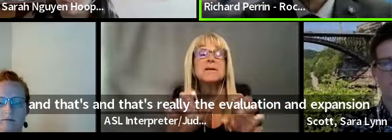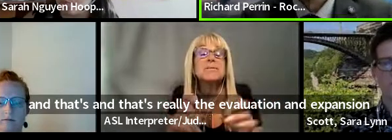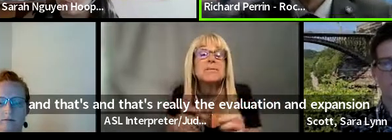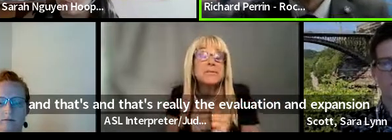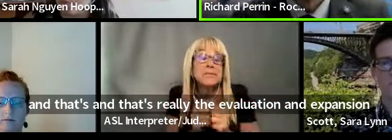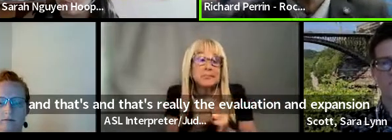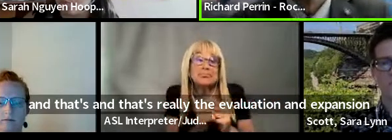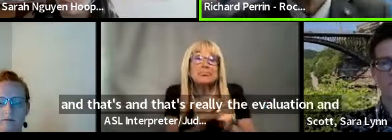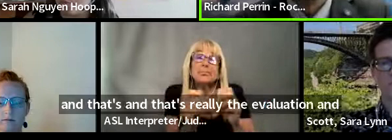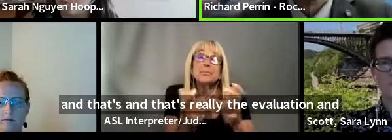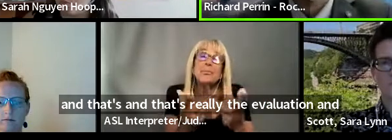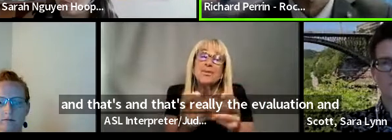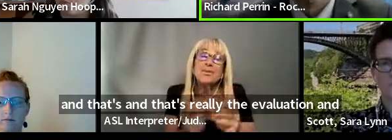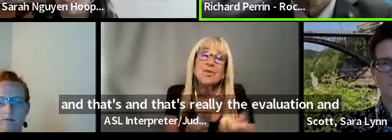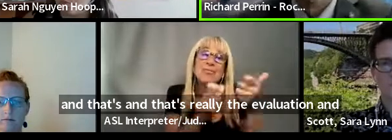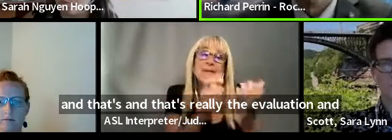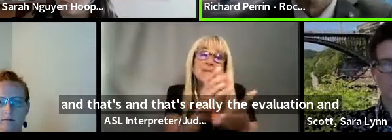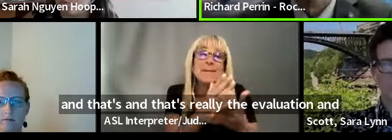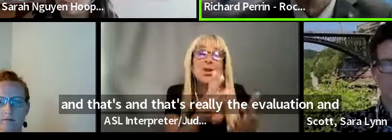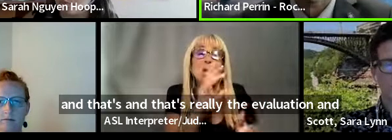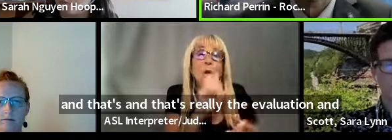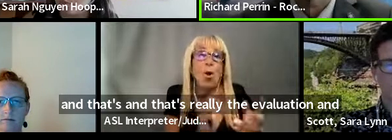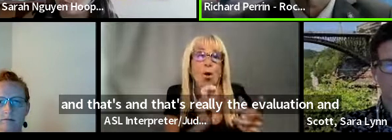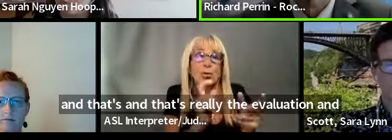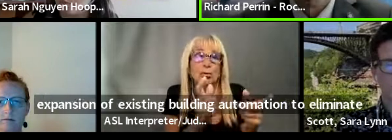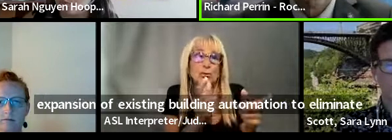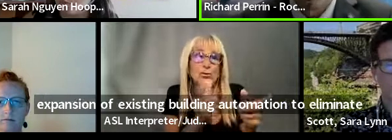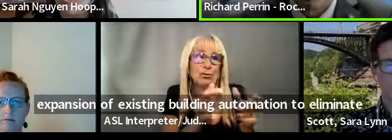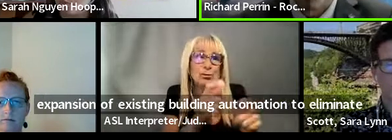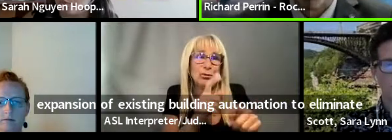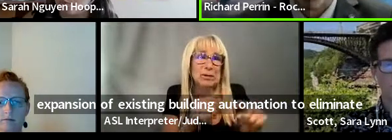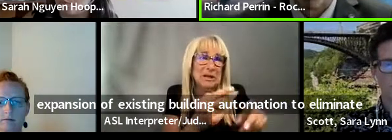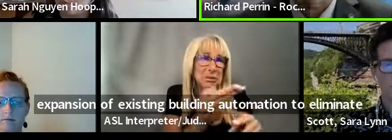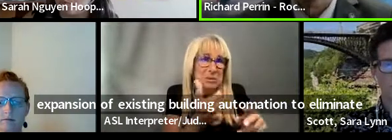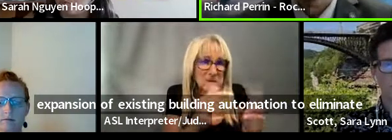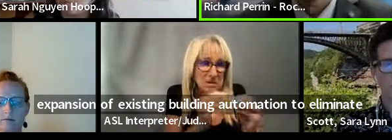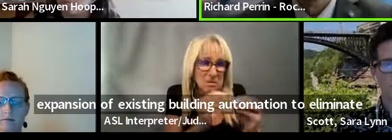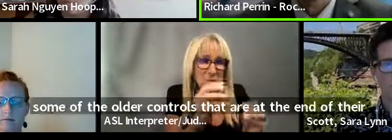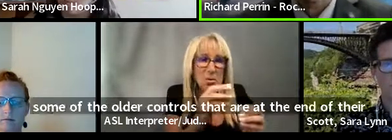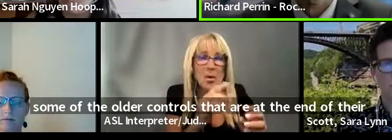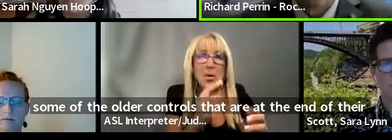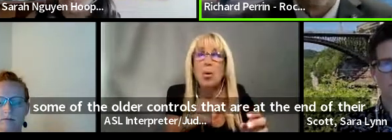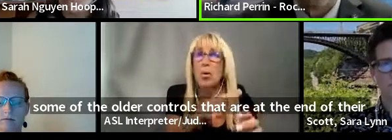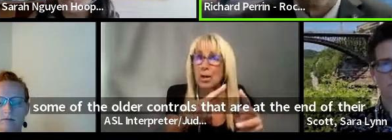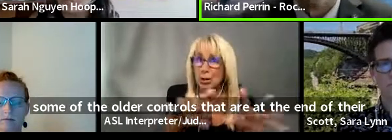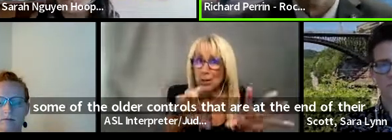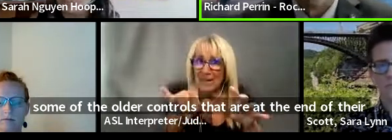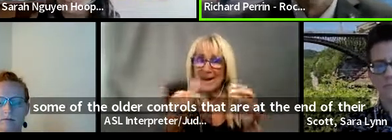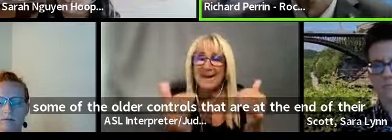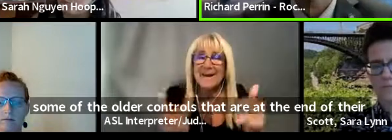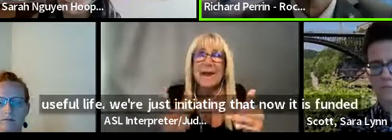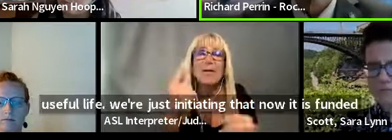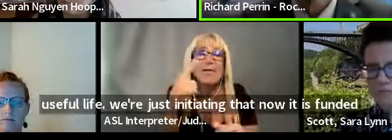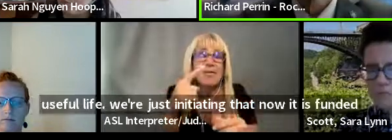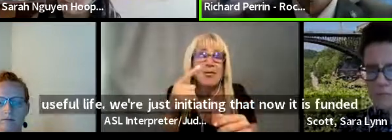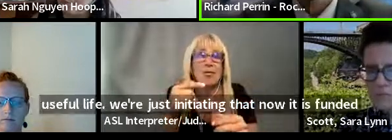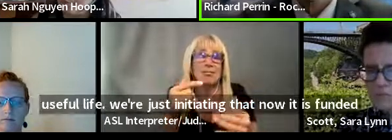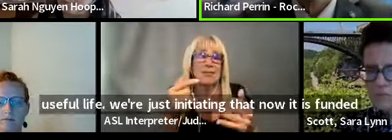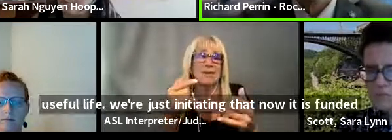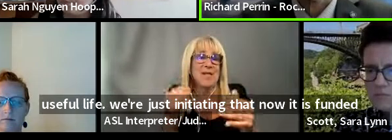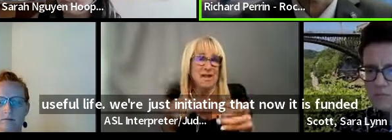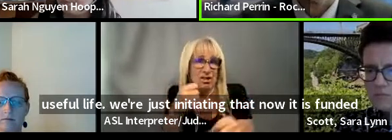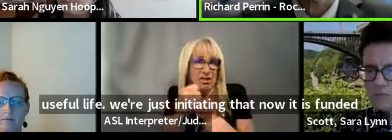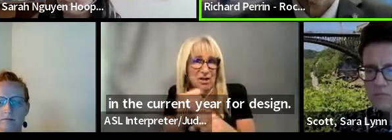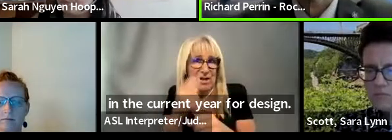eliminate some of the older controls that are at the end of their useful life. We're just initiating that now. It is funded in the current year for design